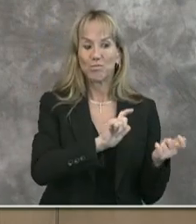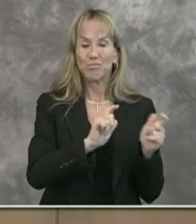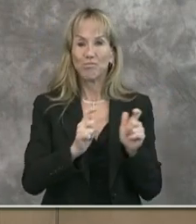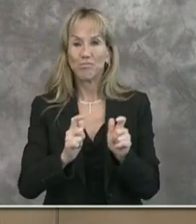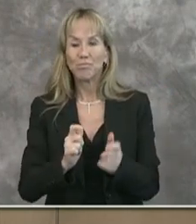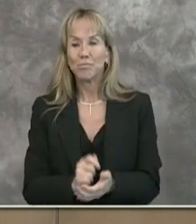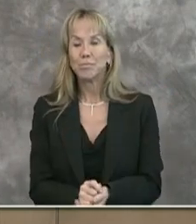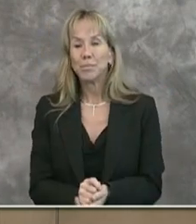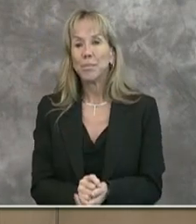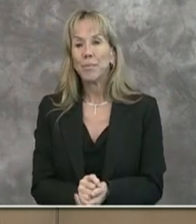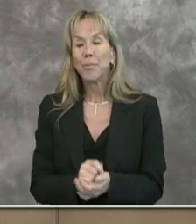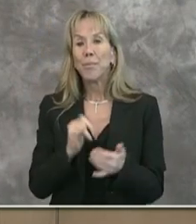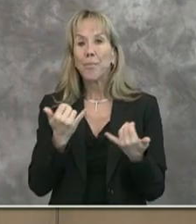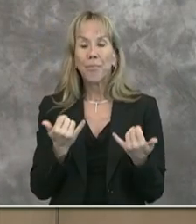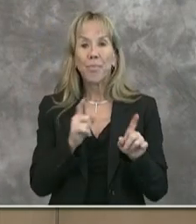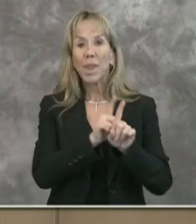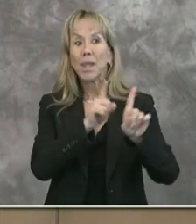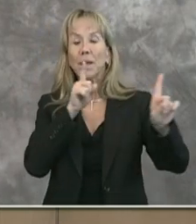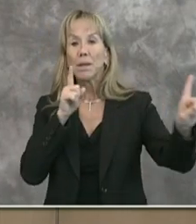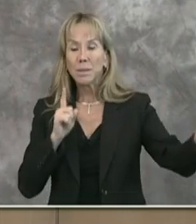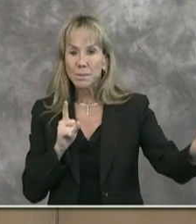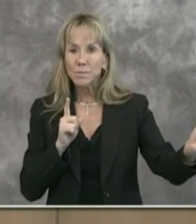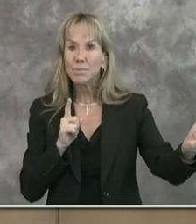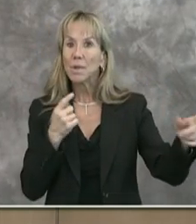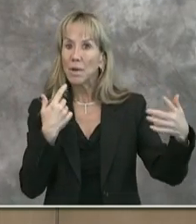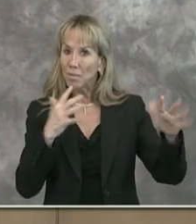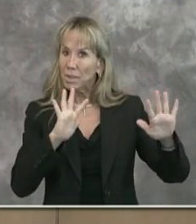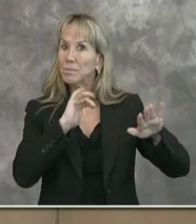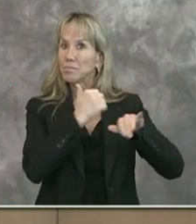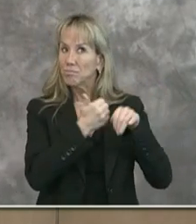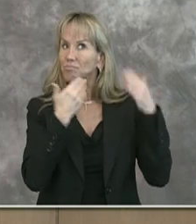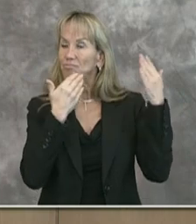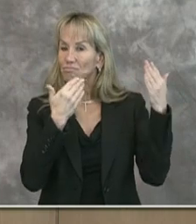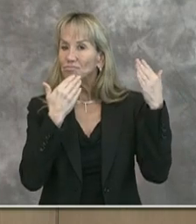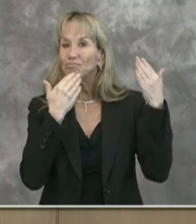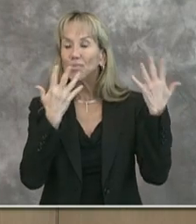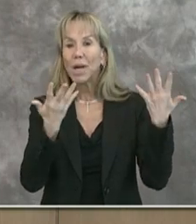So due to social distancing strategies in place, thankfully,